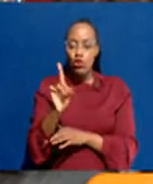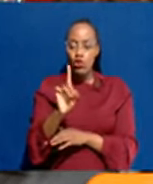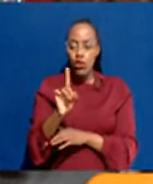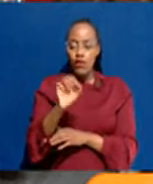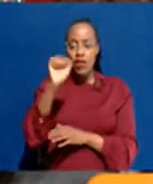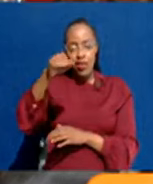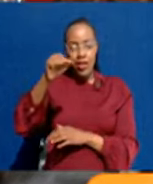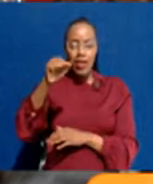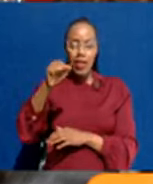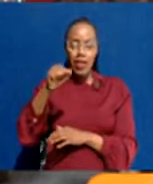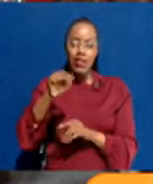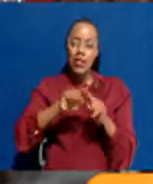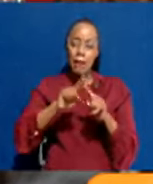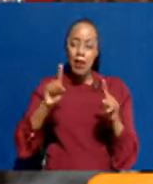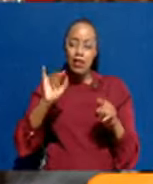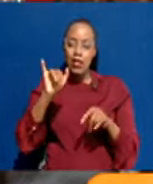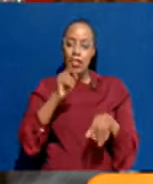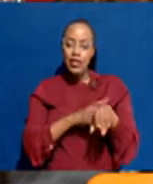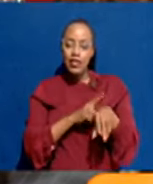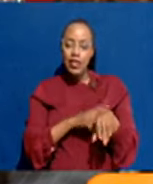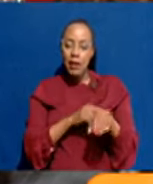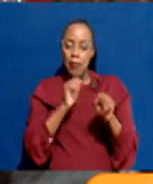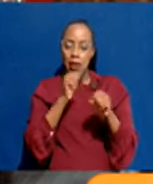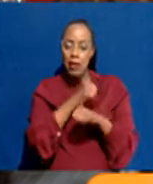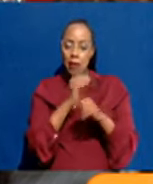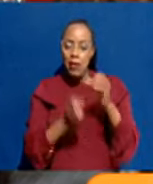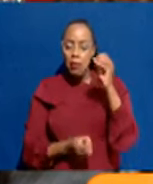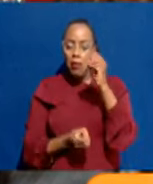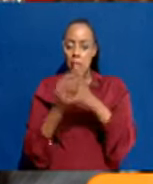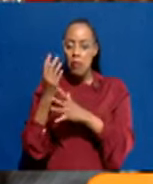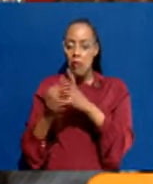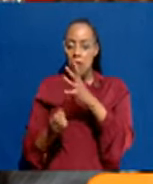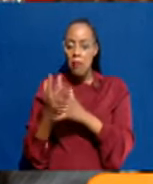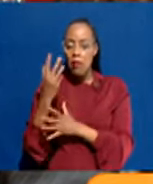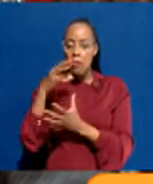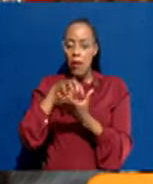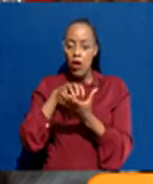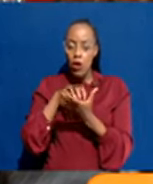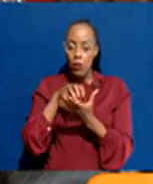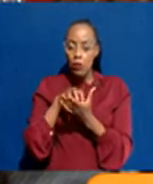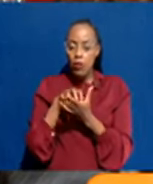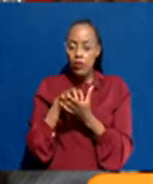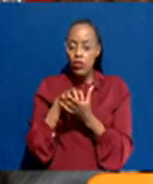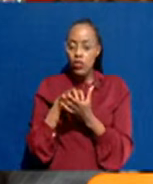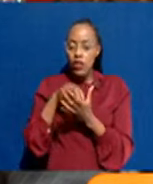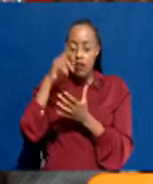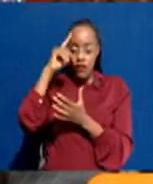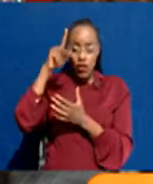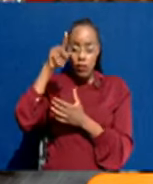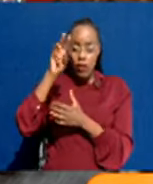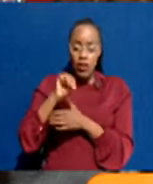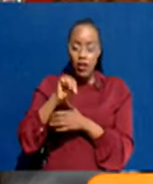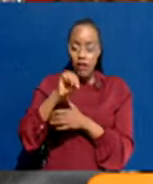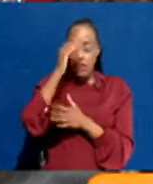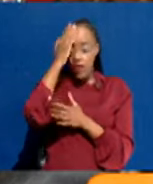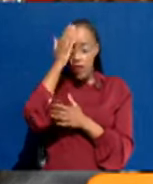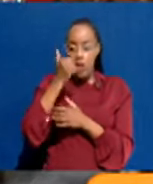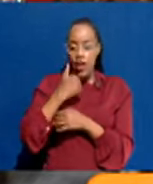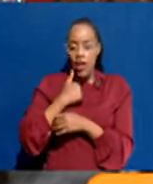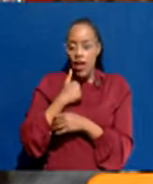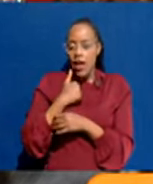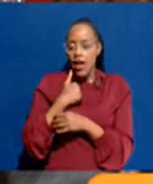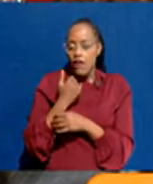of course, at that time, you could not create a position of prime minister. It was nowhere in the